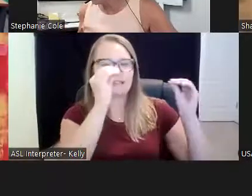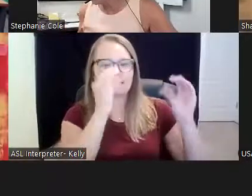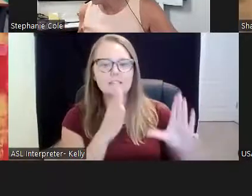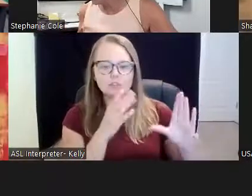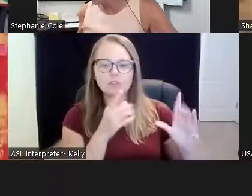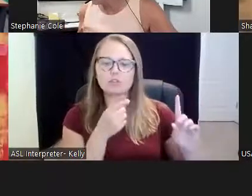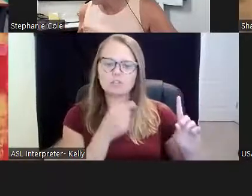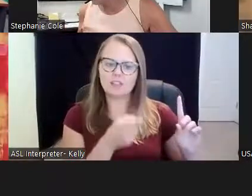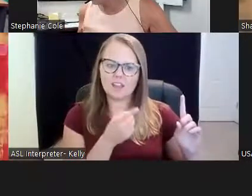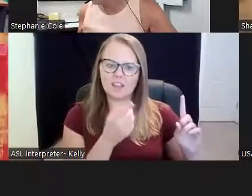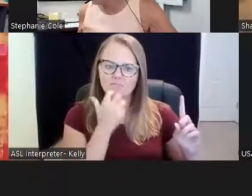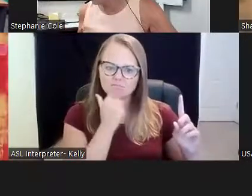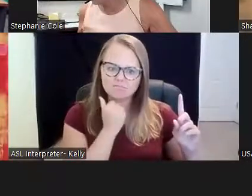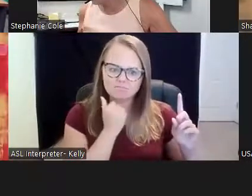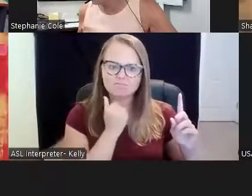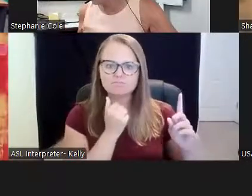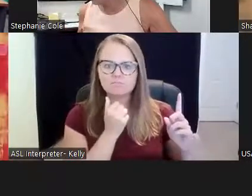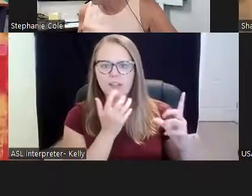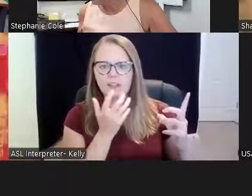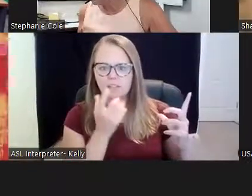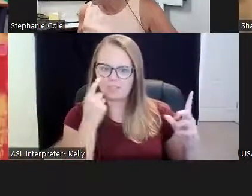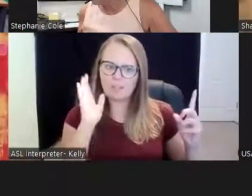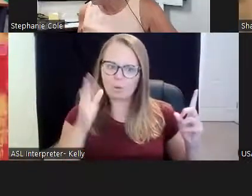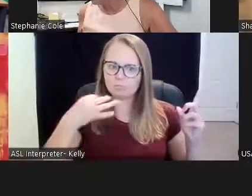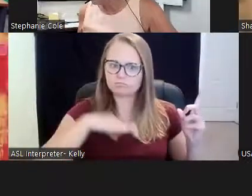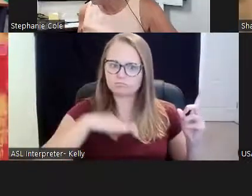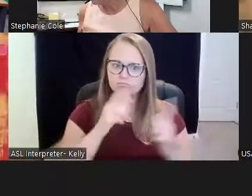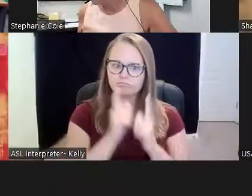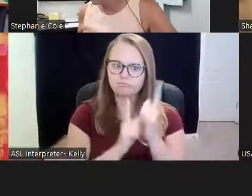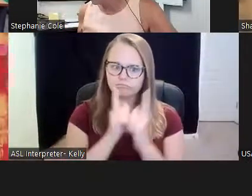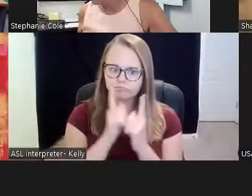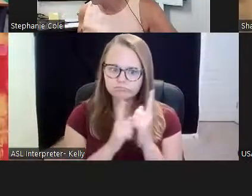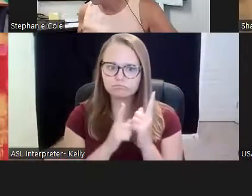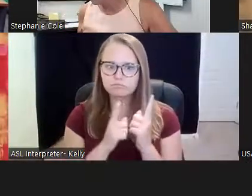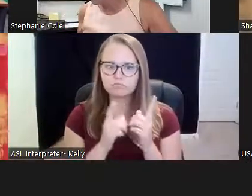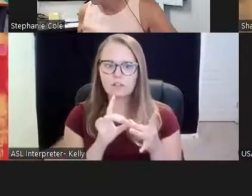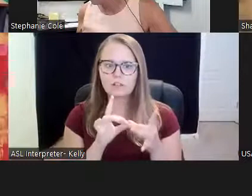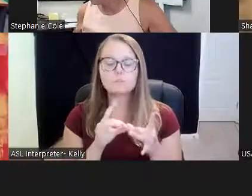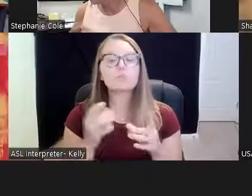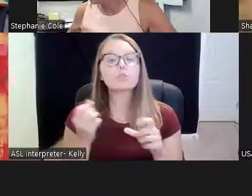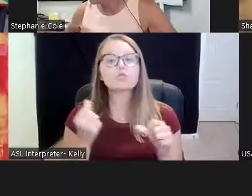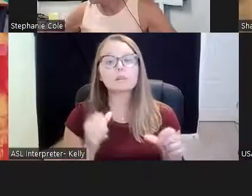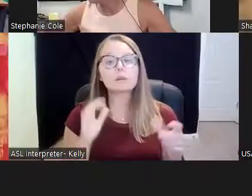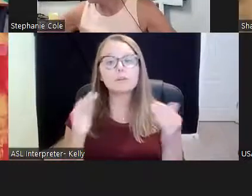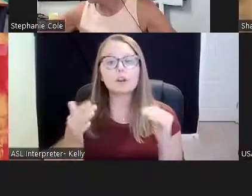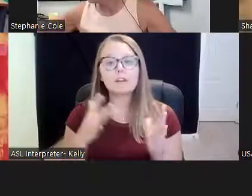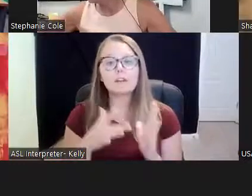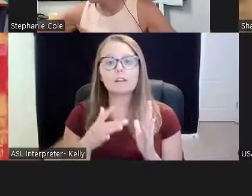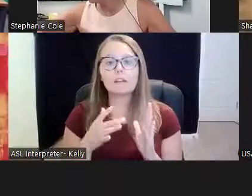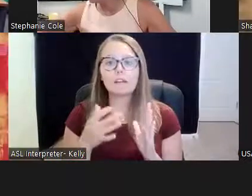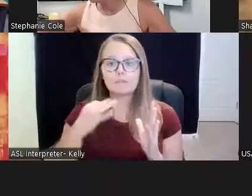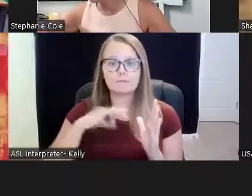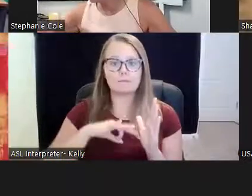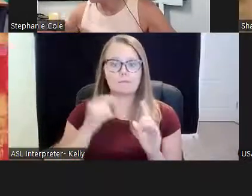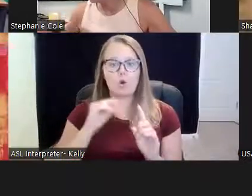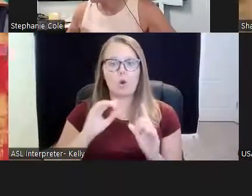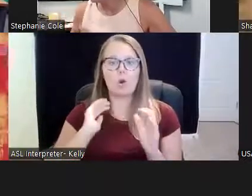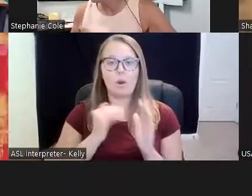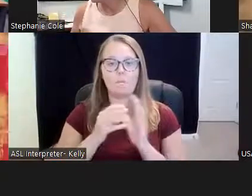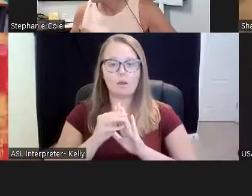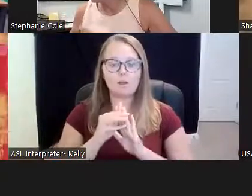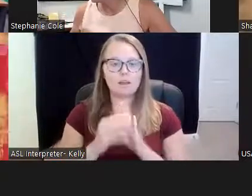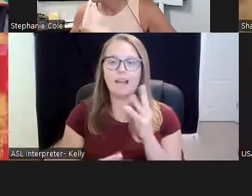caring one-on-one mentoring relationship. One of the strongest comparative advantages of our model is that the program adds